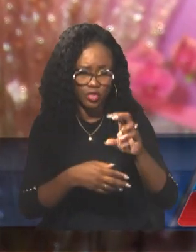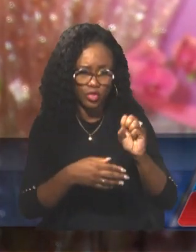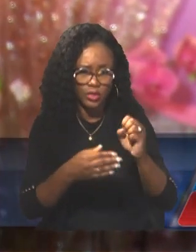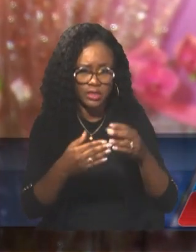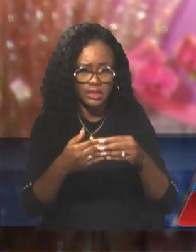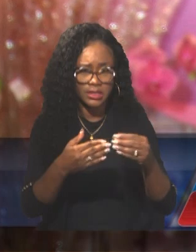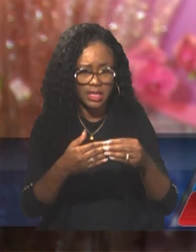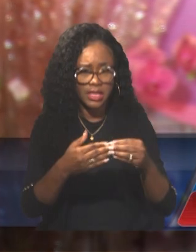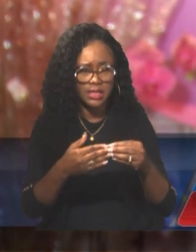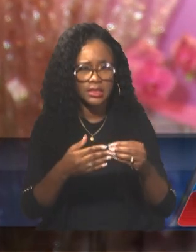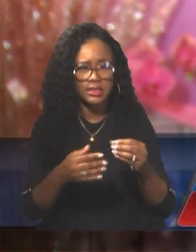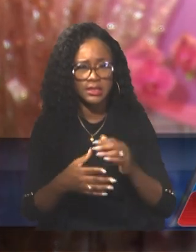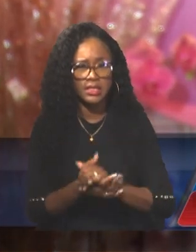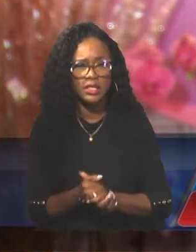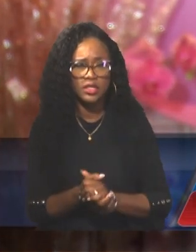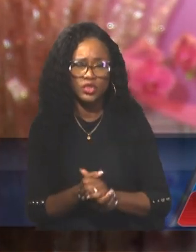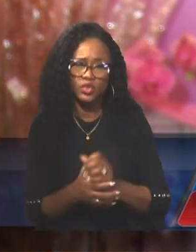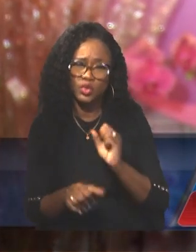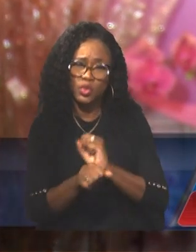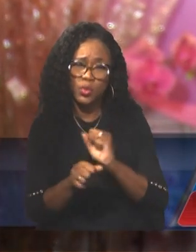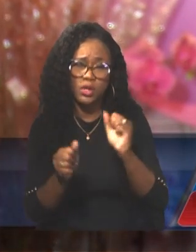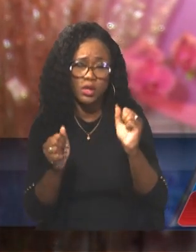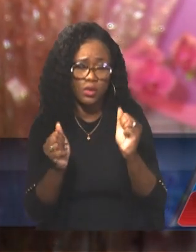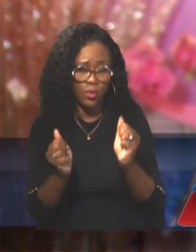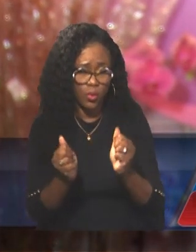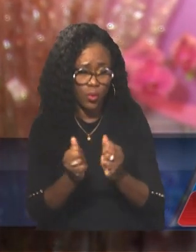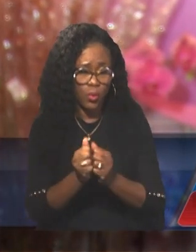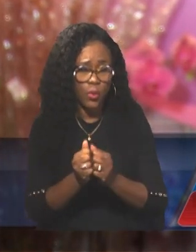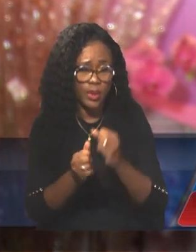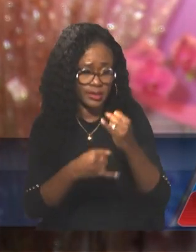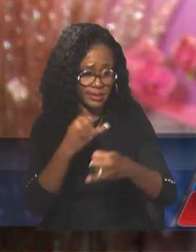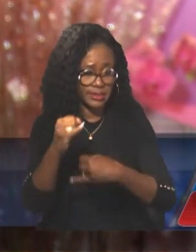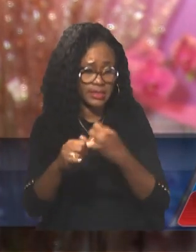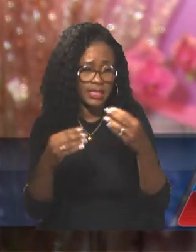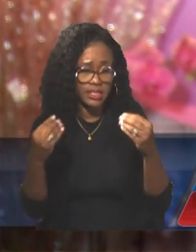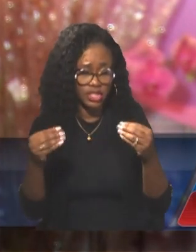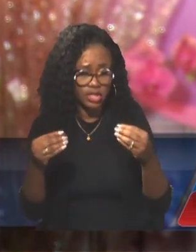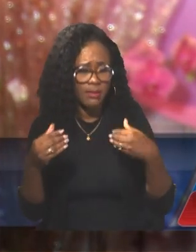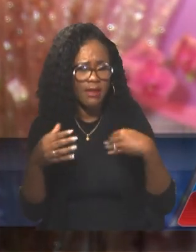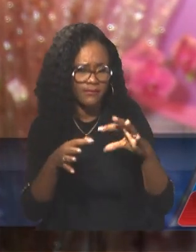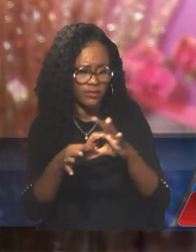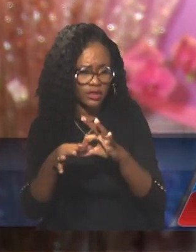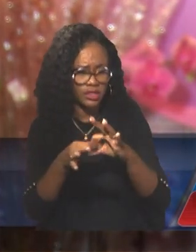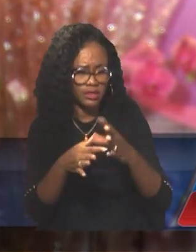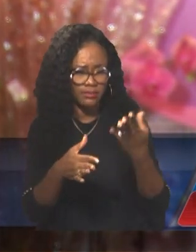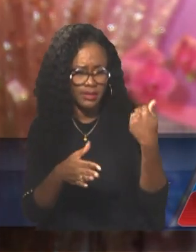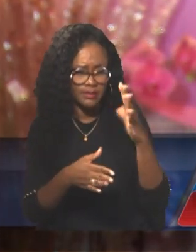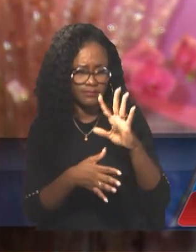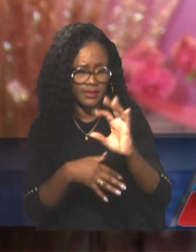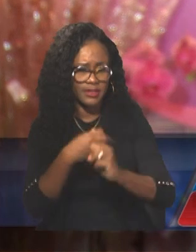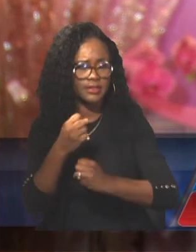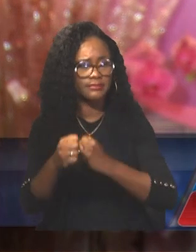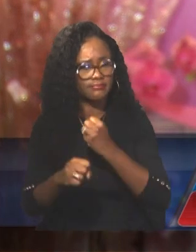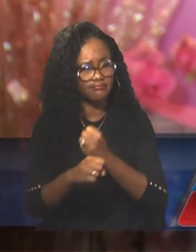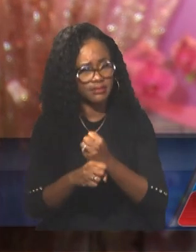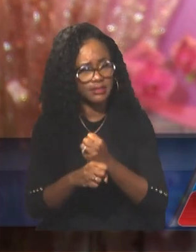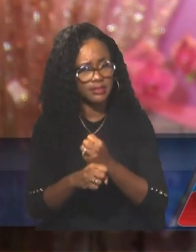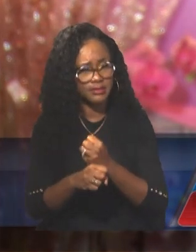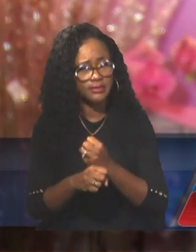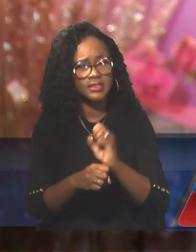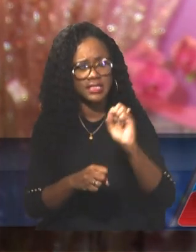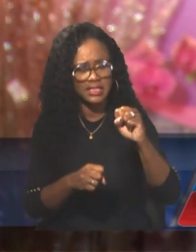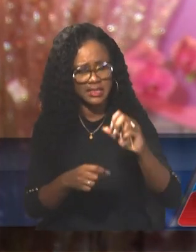credit basis, and they are very supportive of us based on our relationship over the last 5 years. So it is a